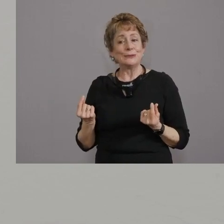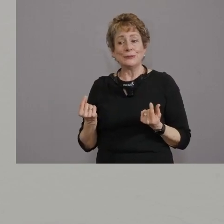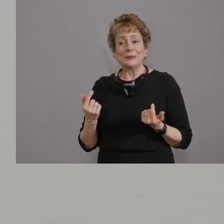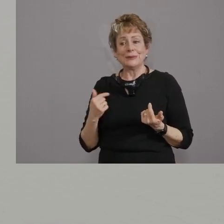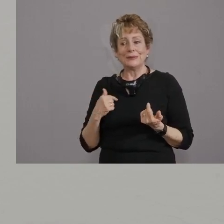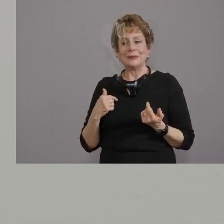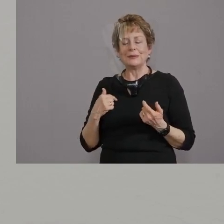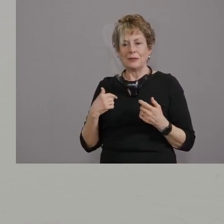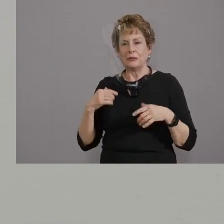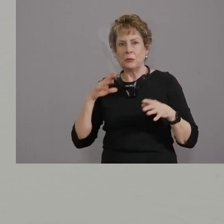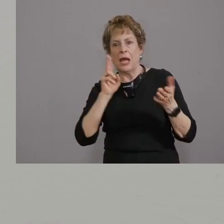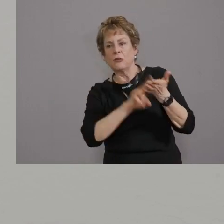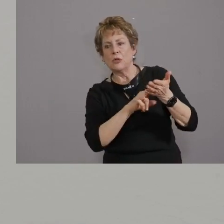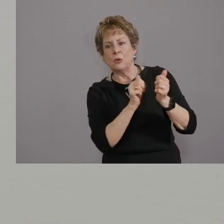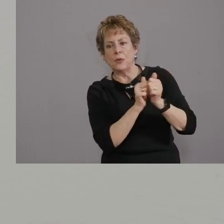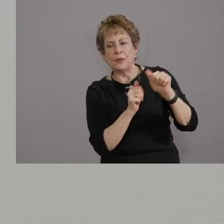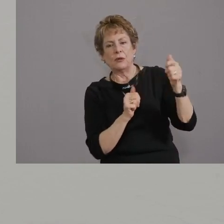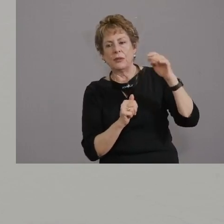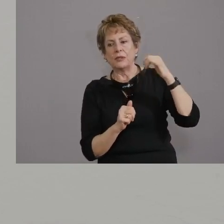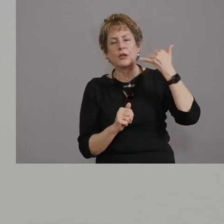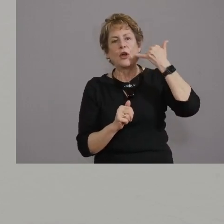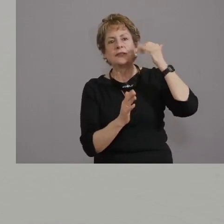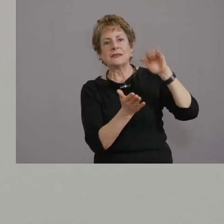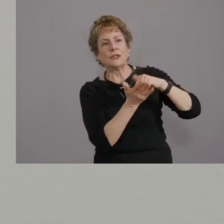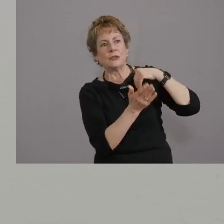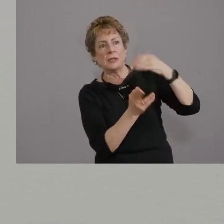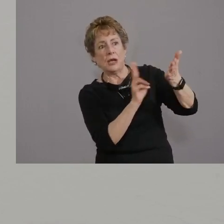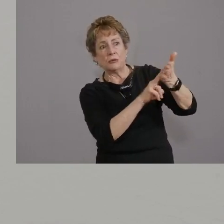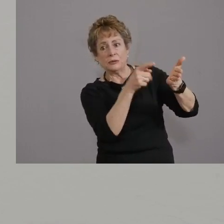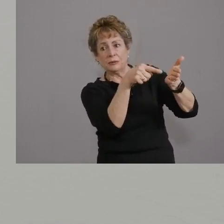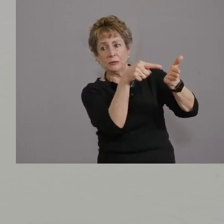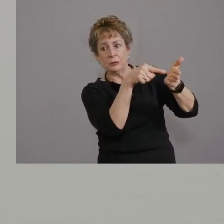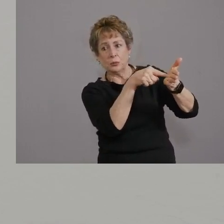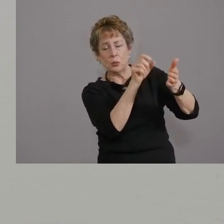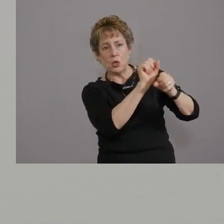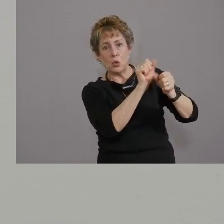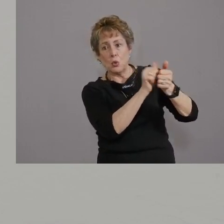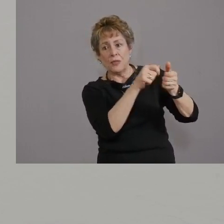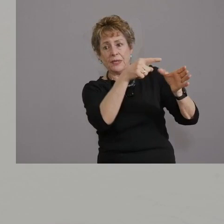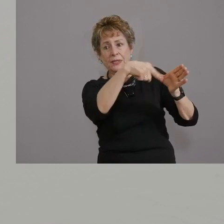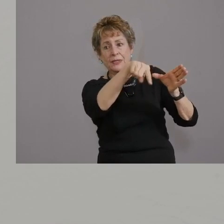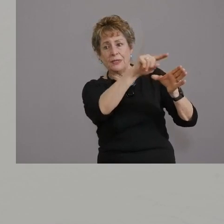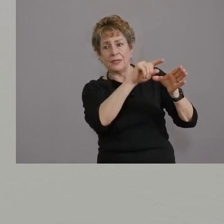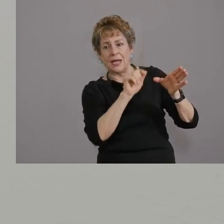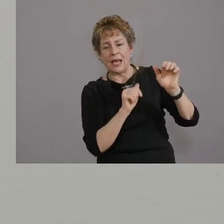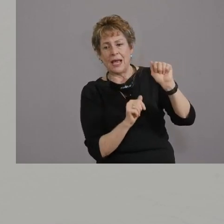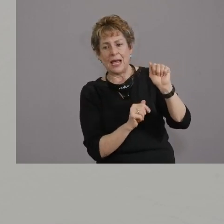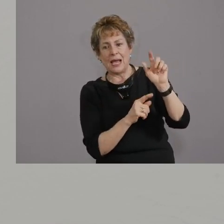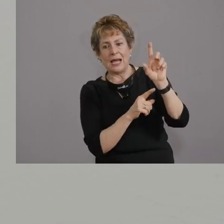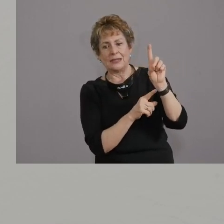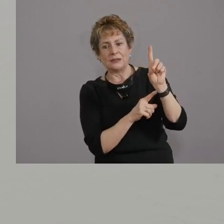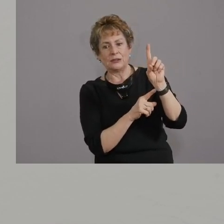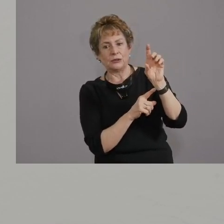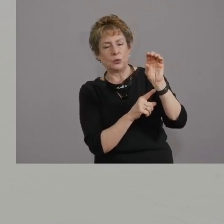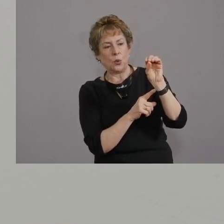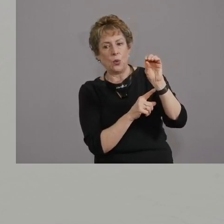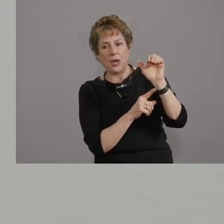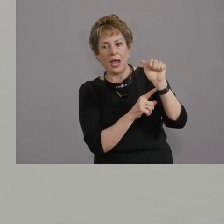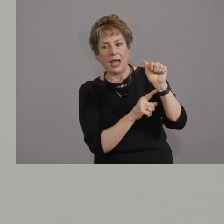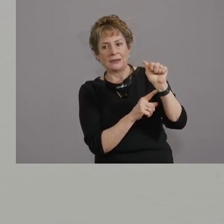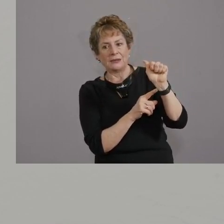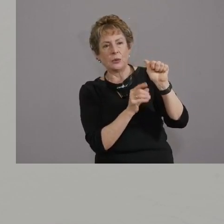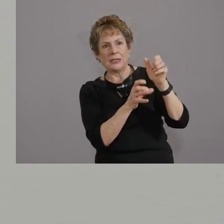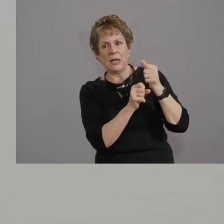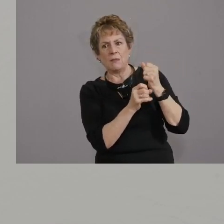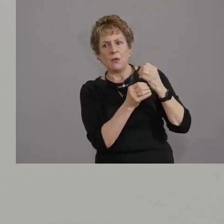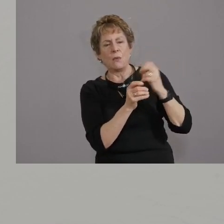call center. We're working with the Department of Administration to really ramp up and increase that call center so that we have additional people to answer